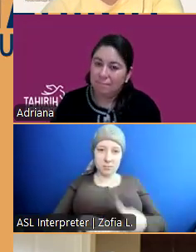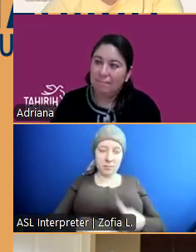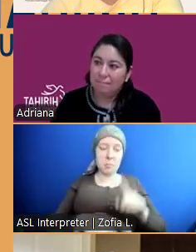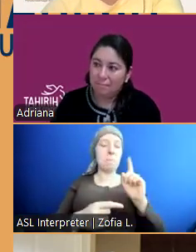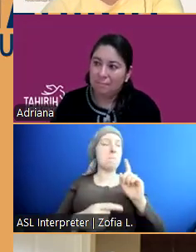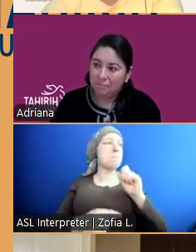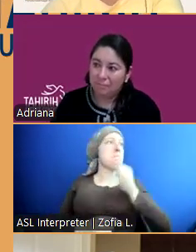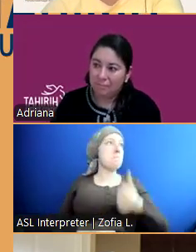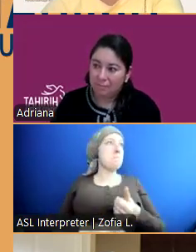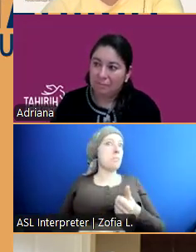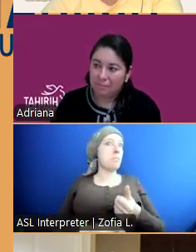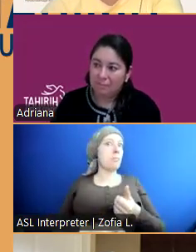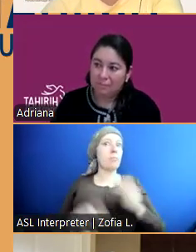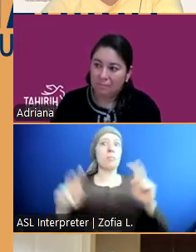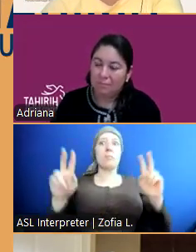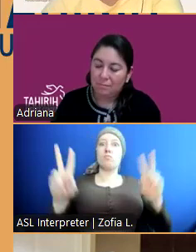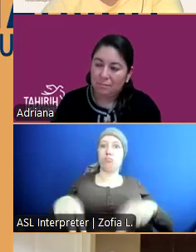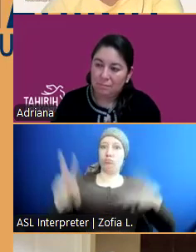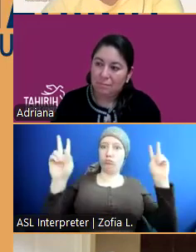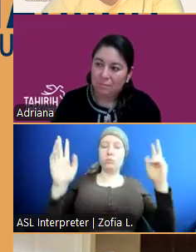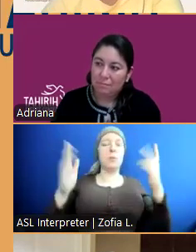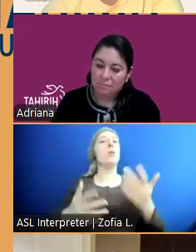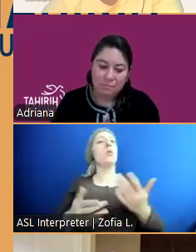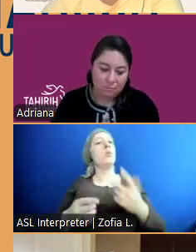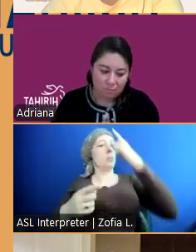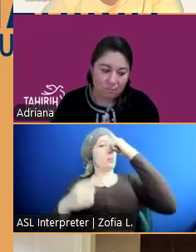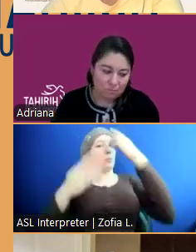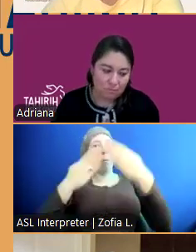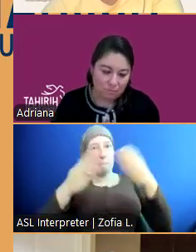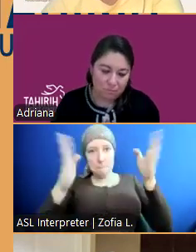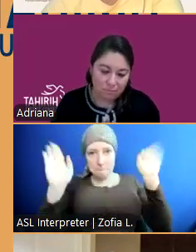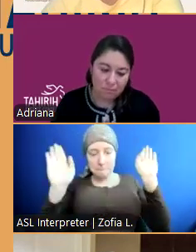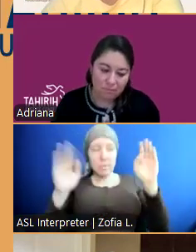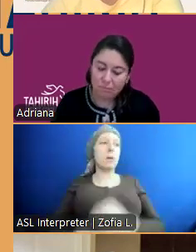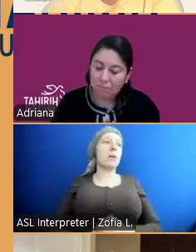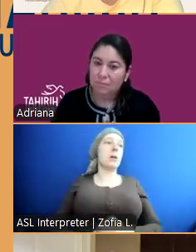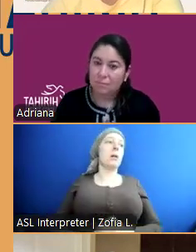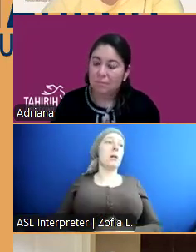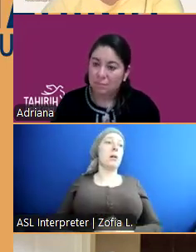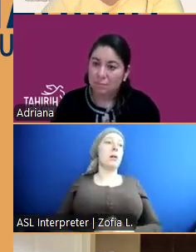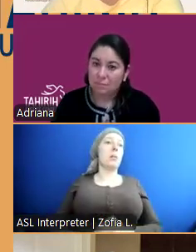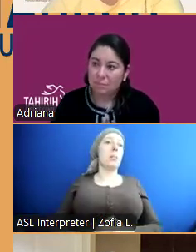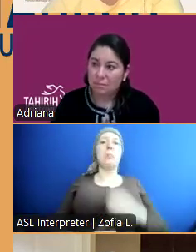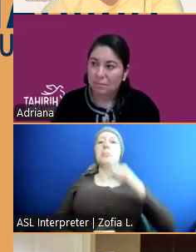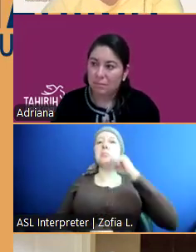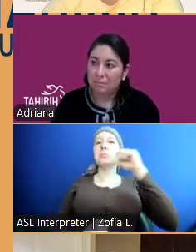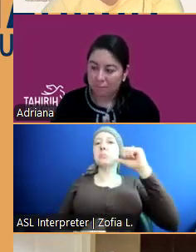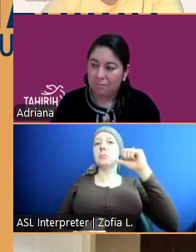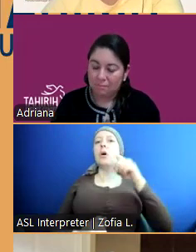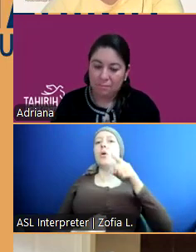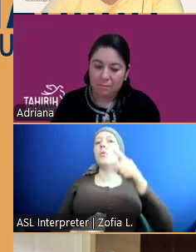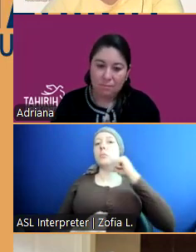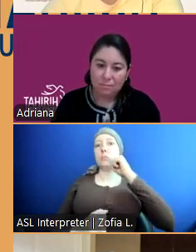not be non-judgmental, to have an open mind. And, you know, you're not expected to know everything,